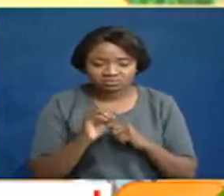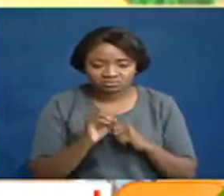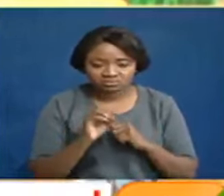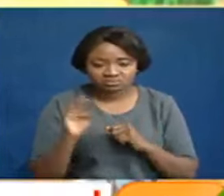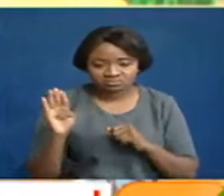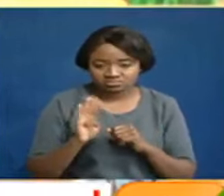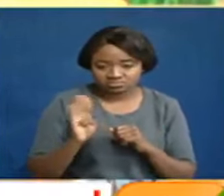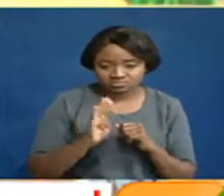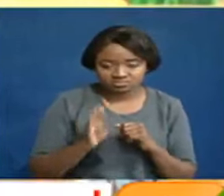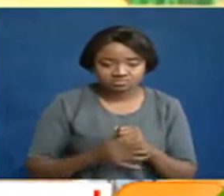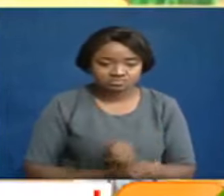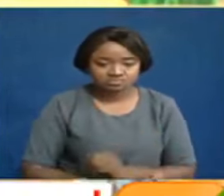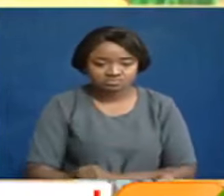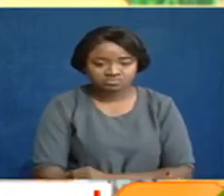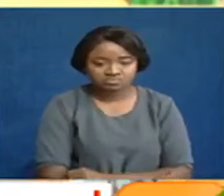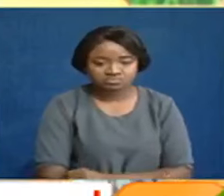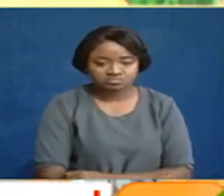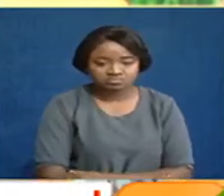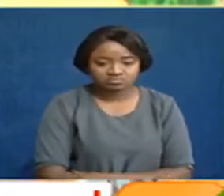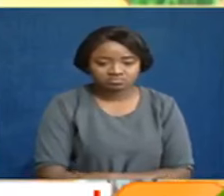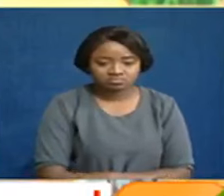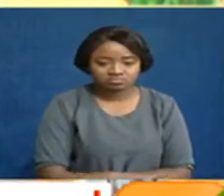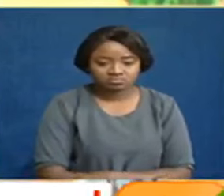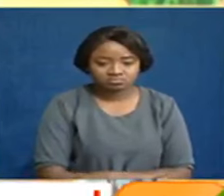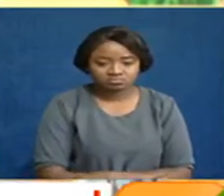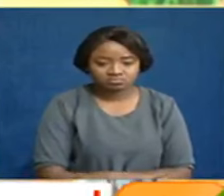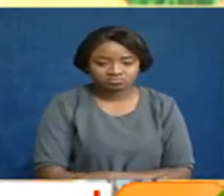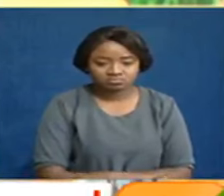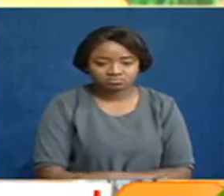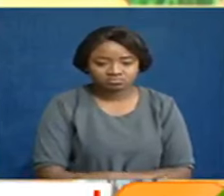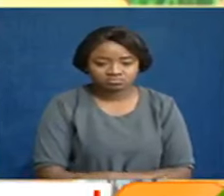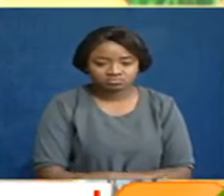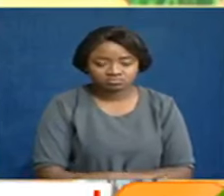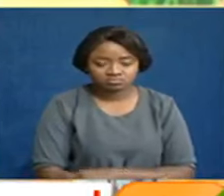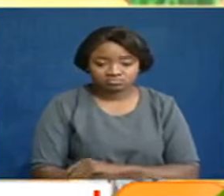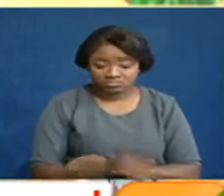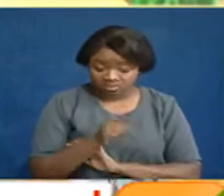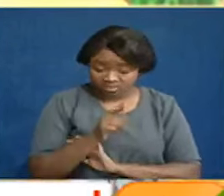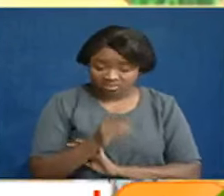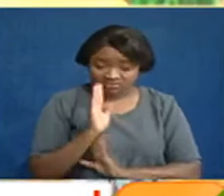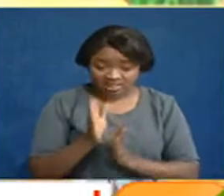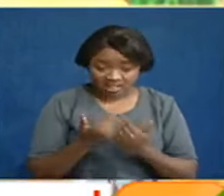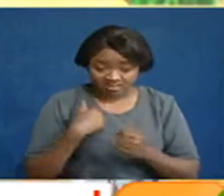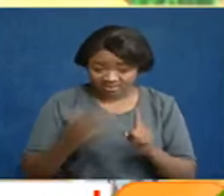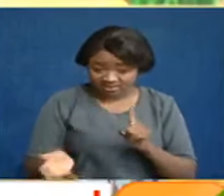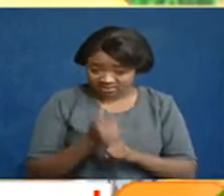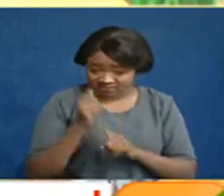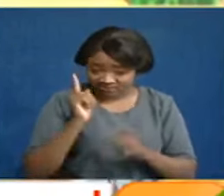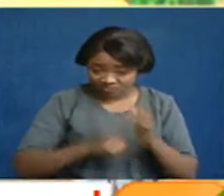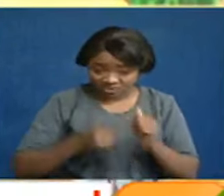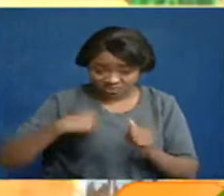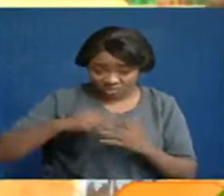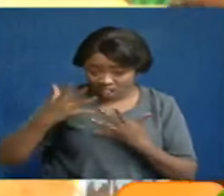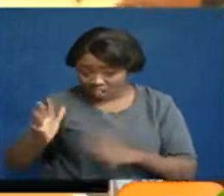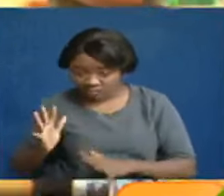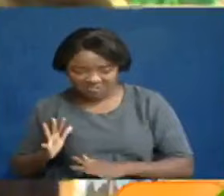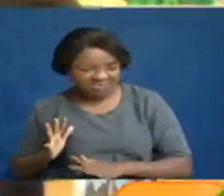billion, give or take. We are not even bringing back. Remember, what was lost was estimated at